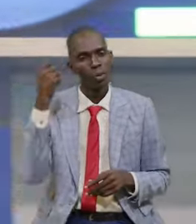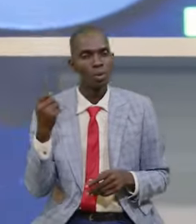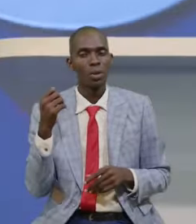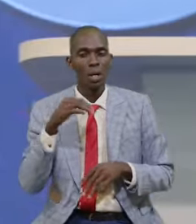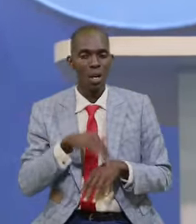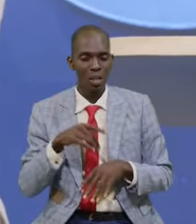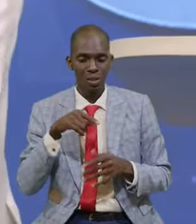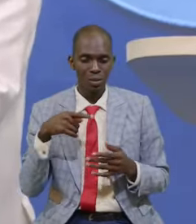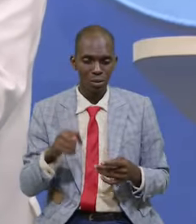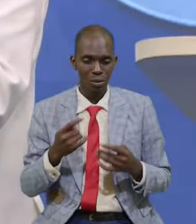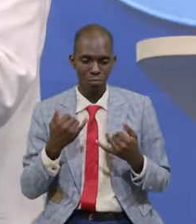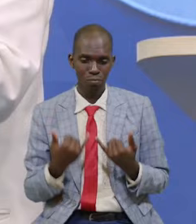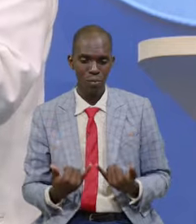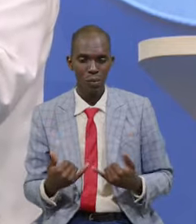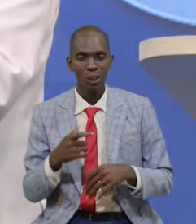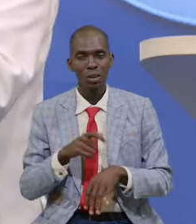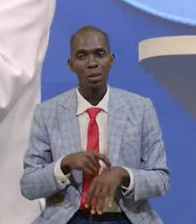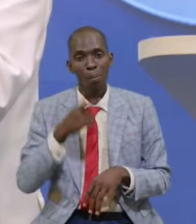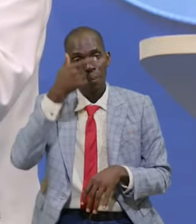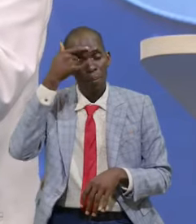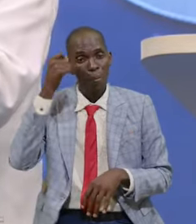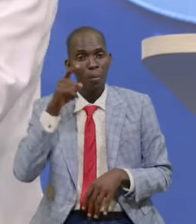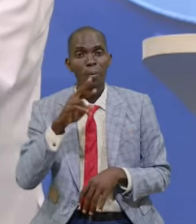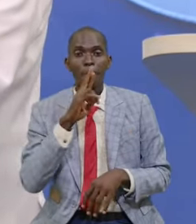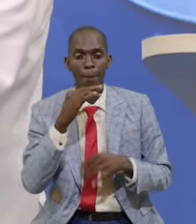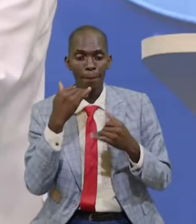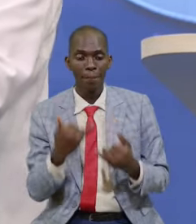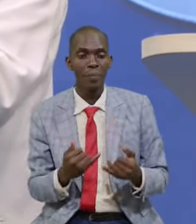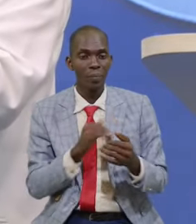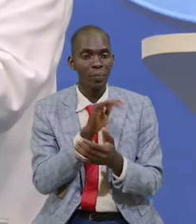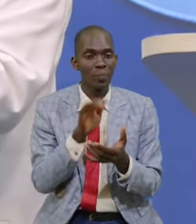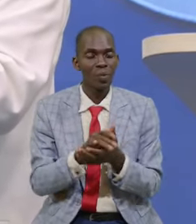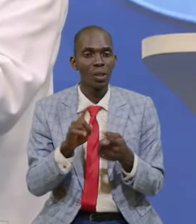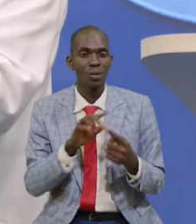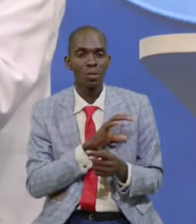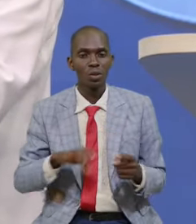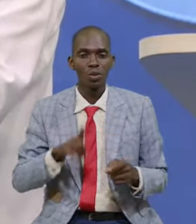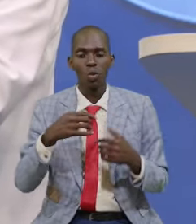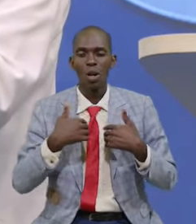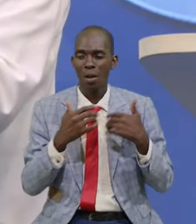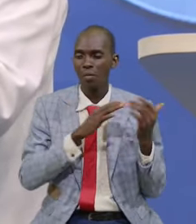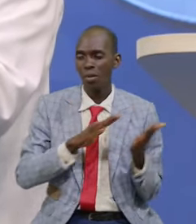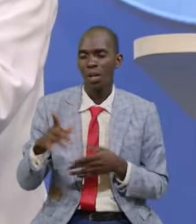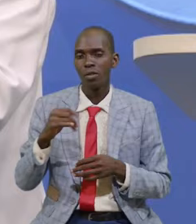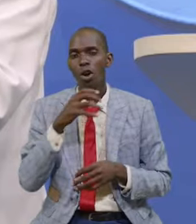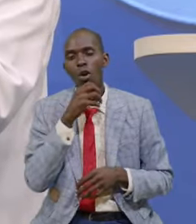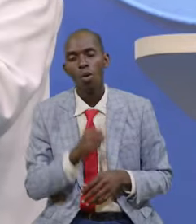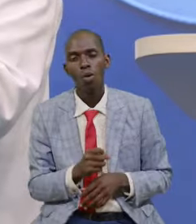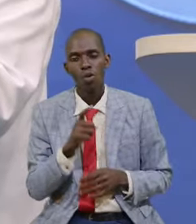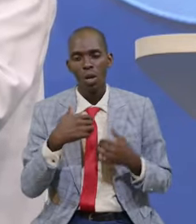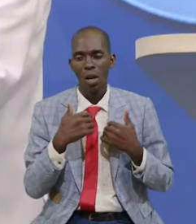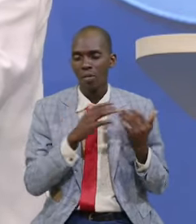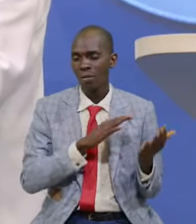time, because you are now married to Christ, you have left the old, you have left the